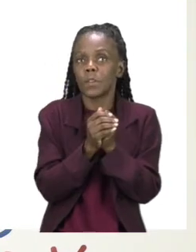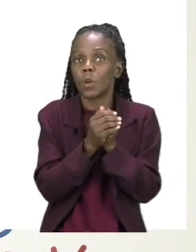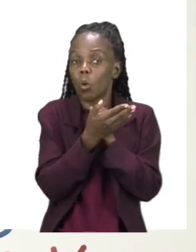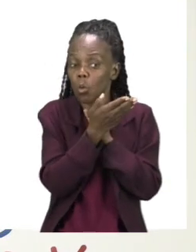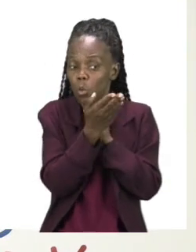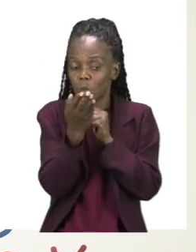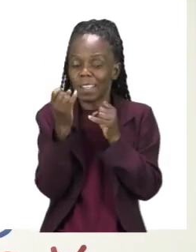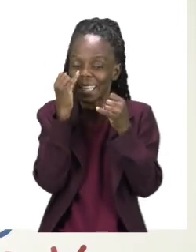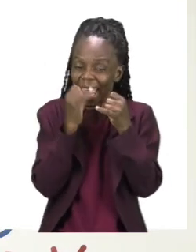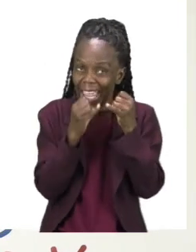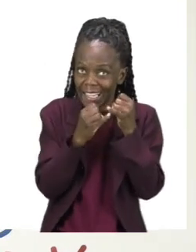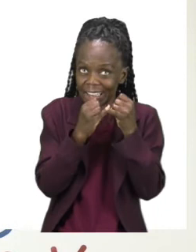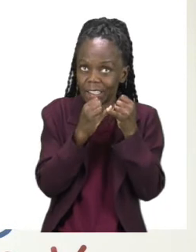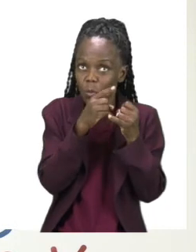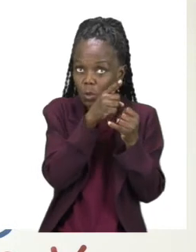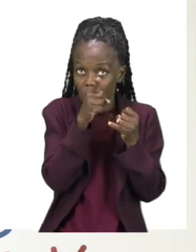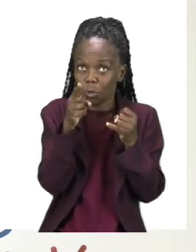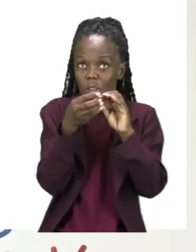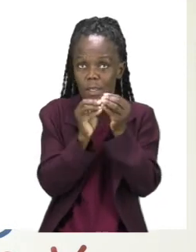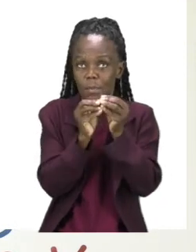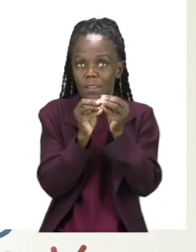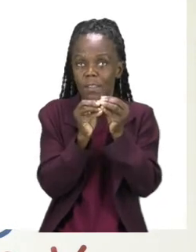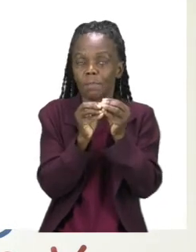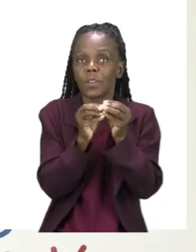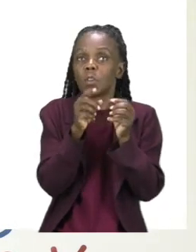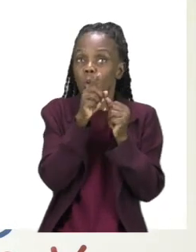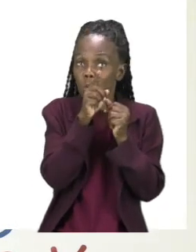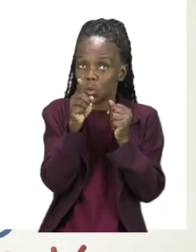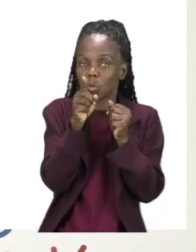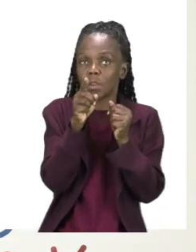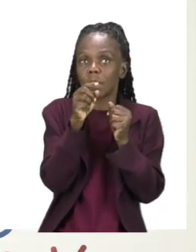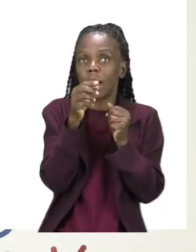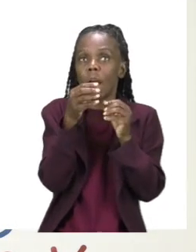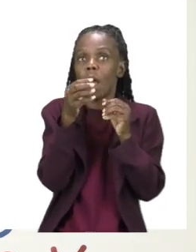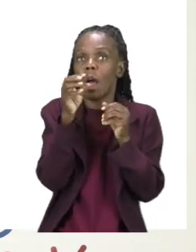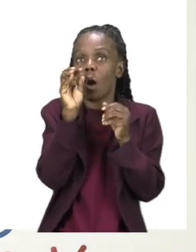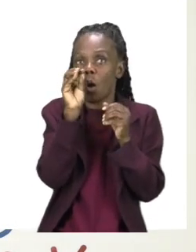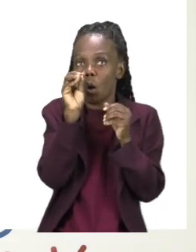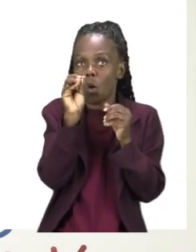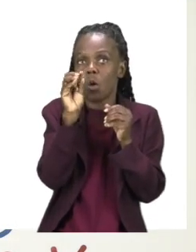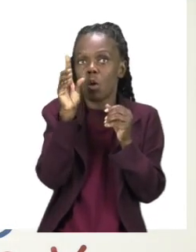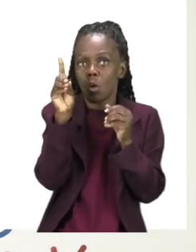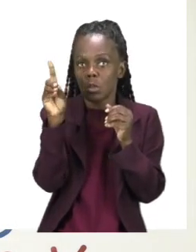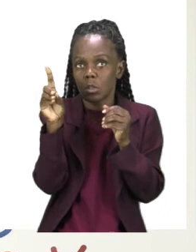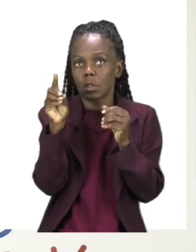numbers. And when we are coloring them, we know that they're a step from each